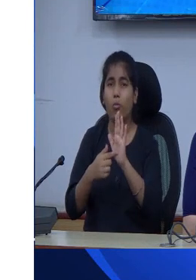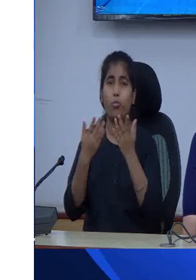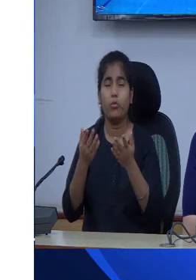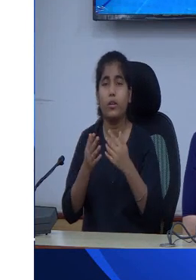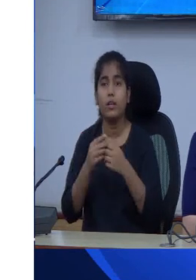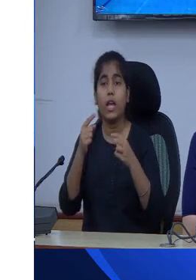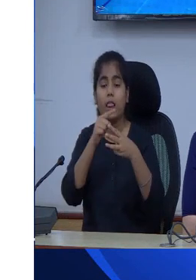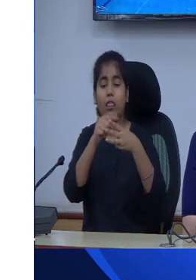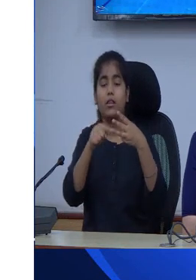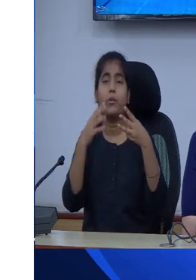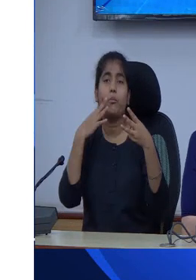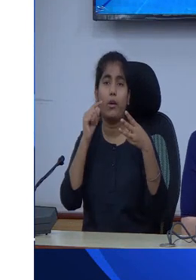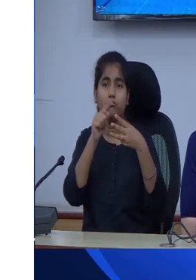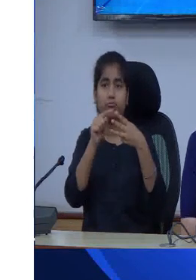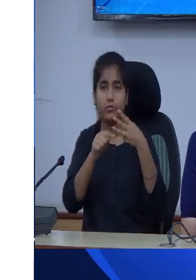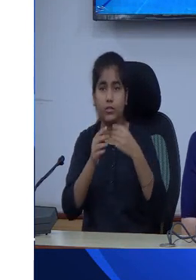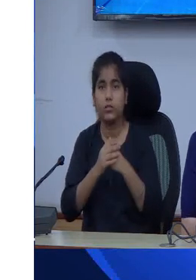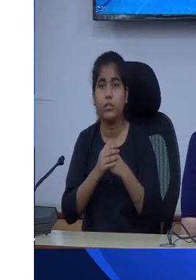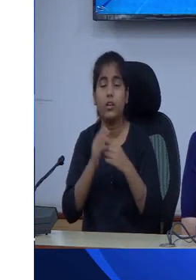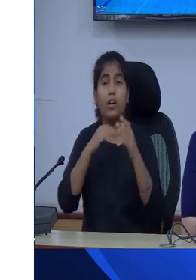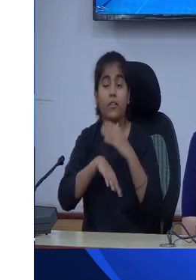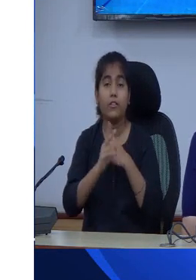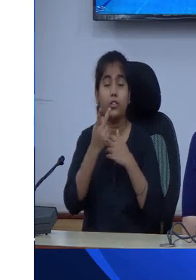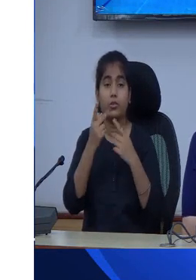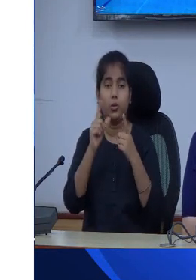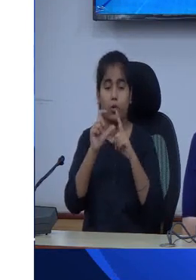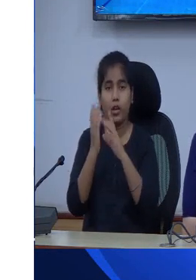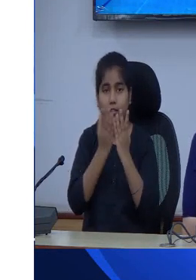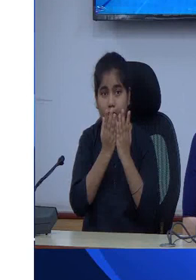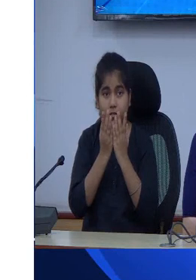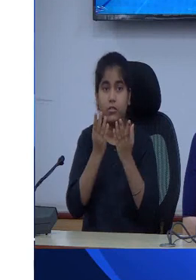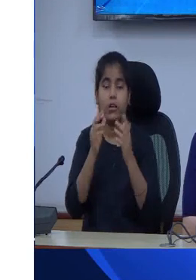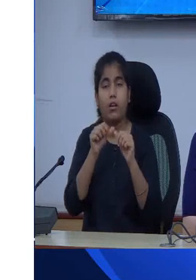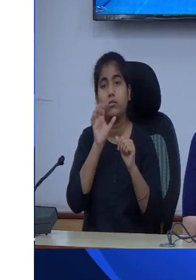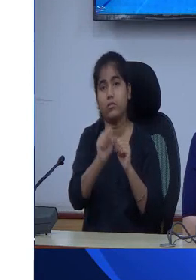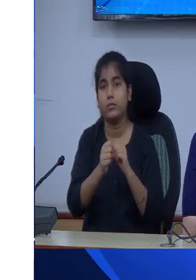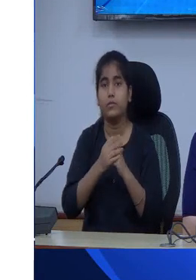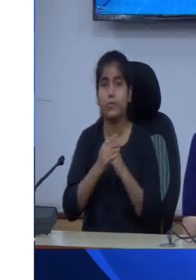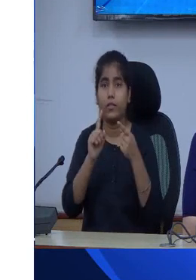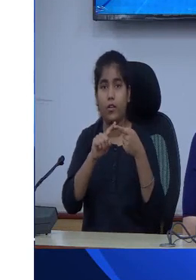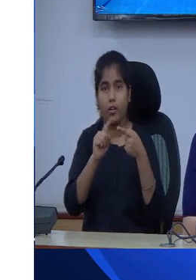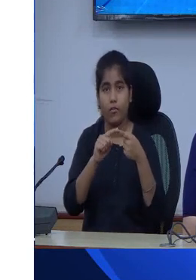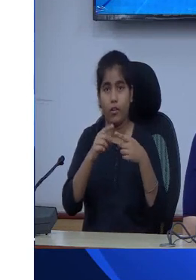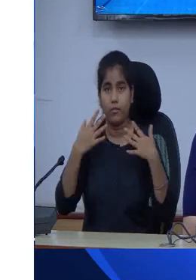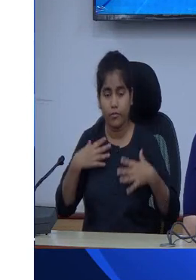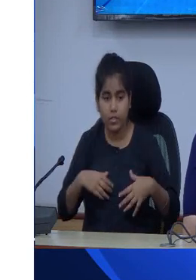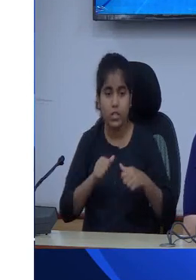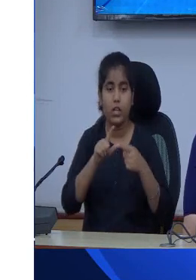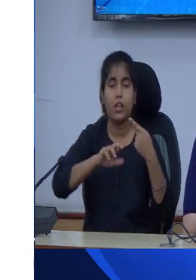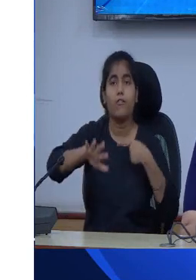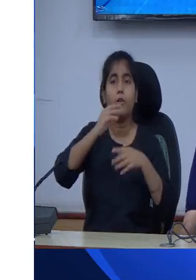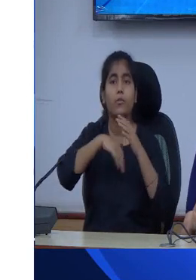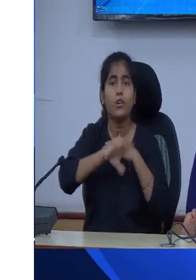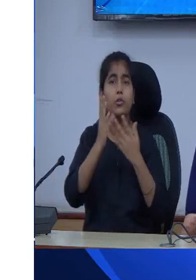show that there are 3 main components in under which you can make the education sector accessible. One is the physical